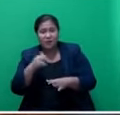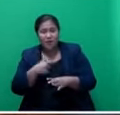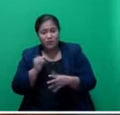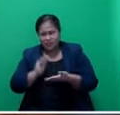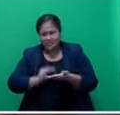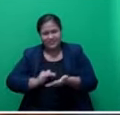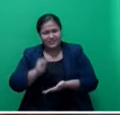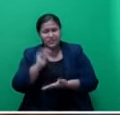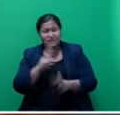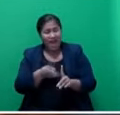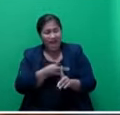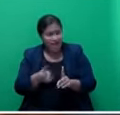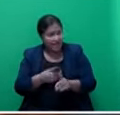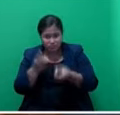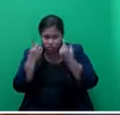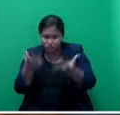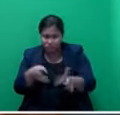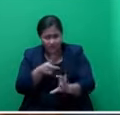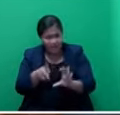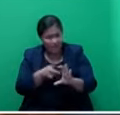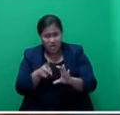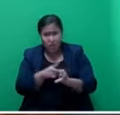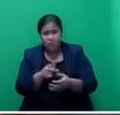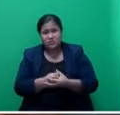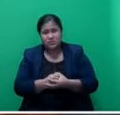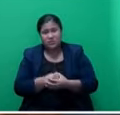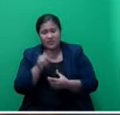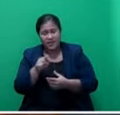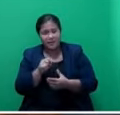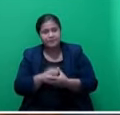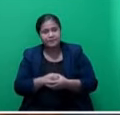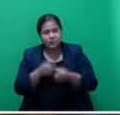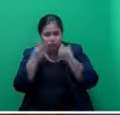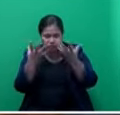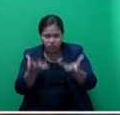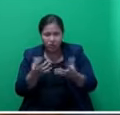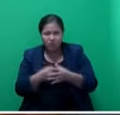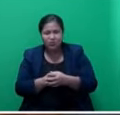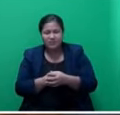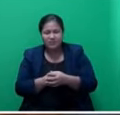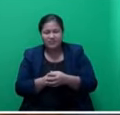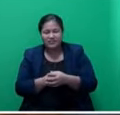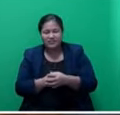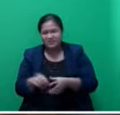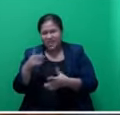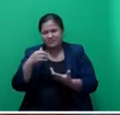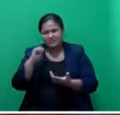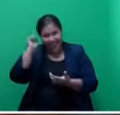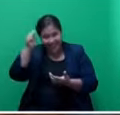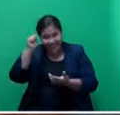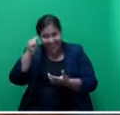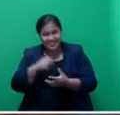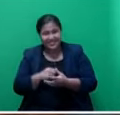being displayed and the millions of videos, Honourable Speaker, that depict adults role-playing as children,